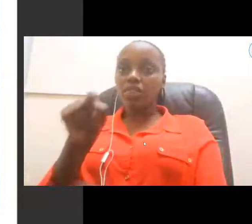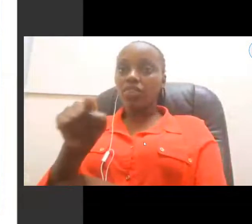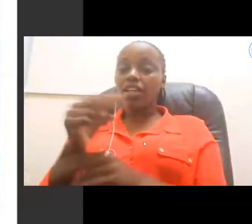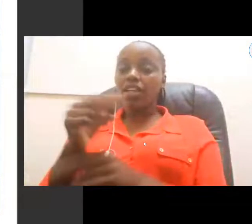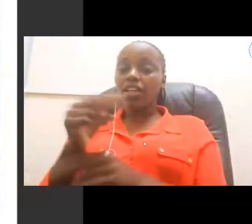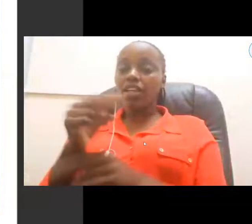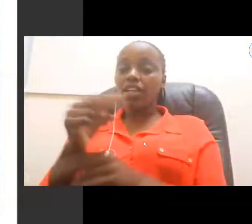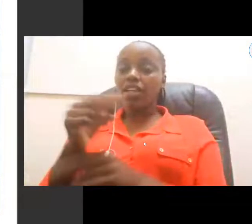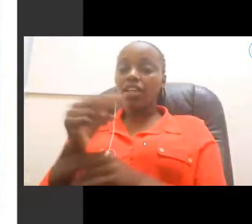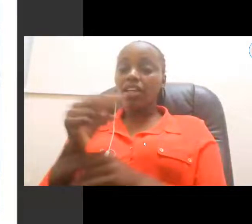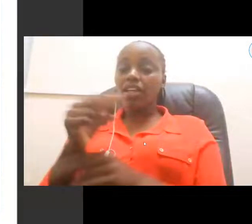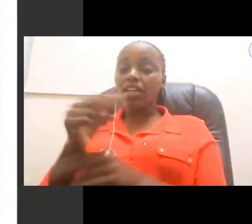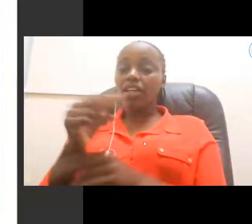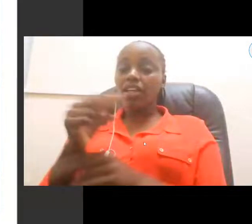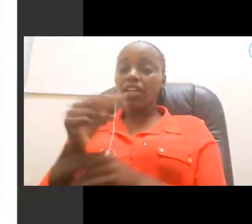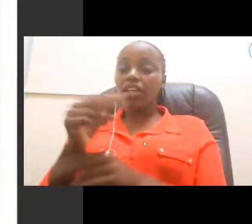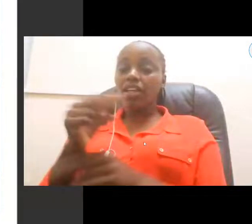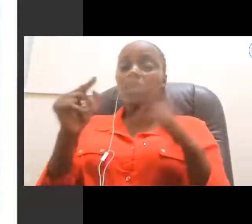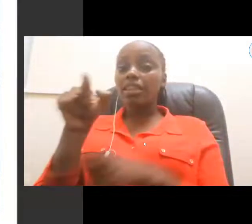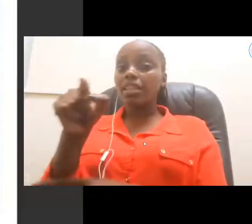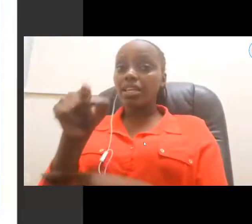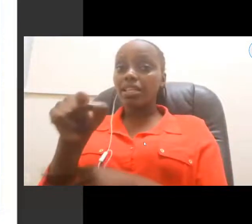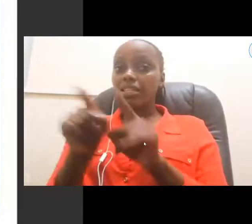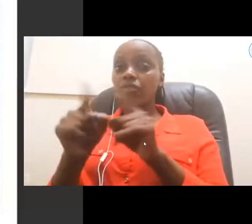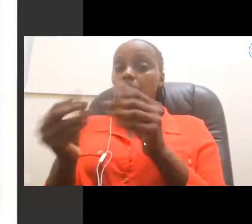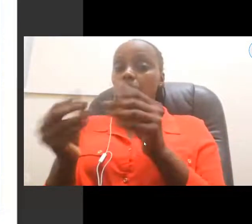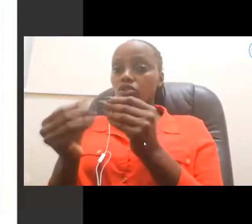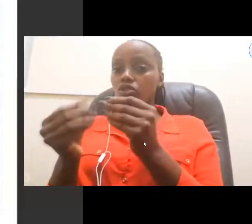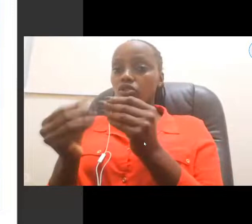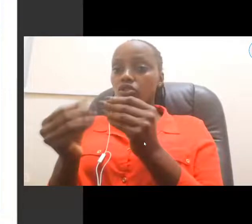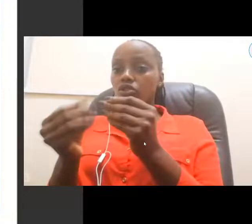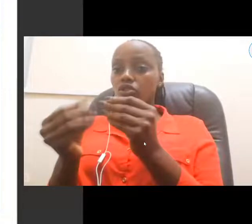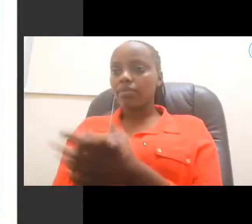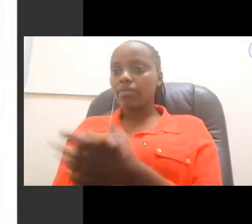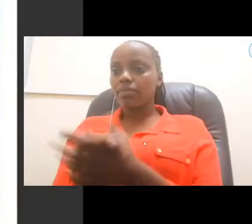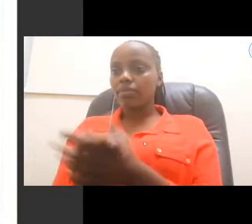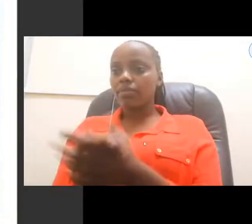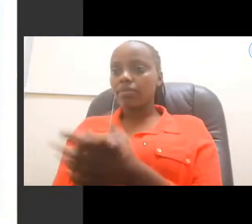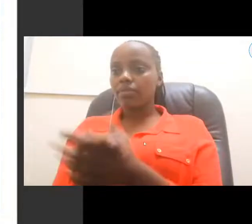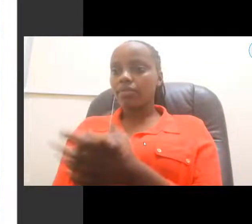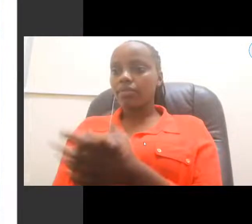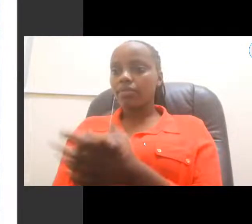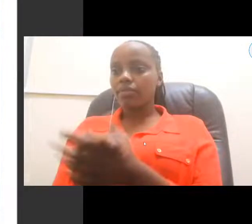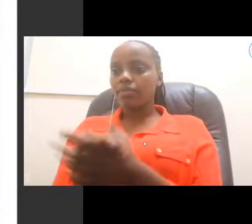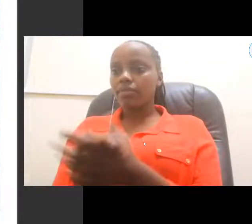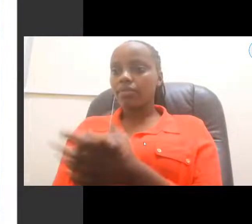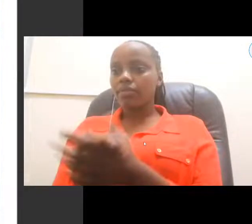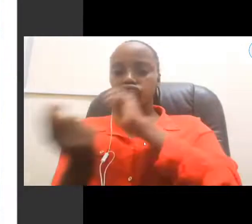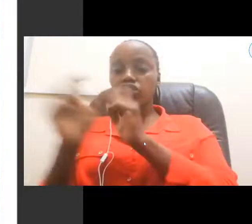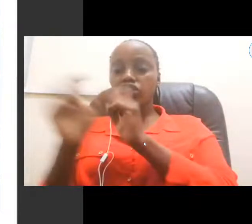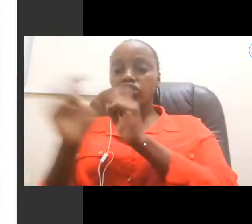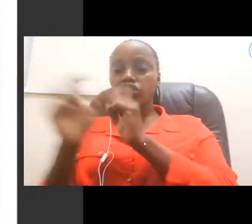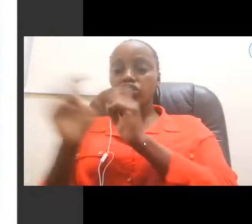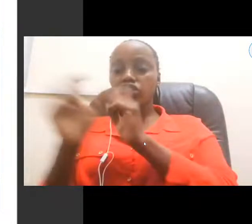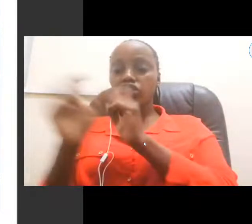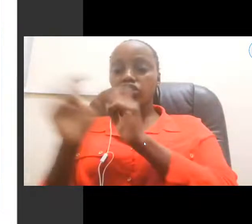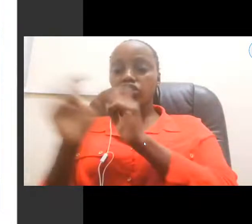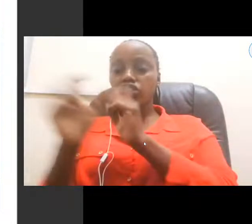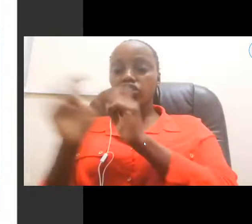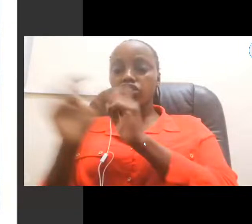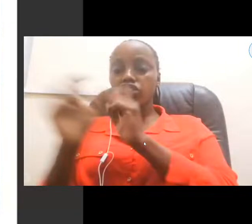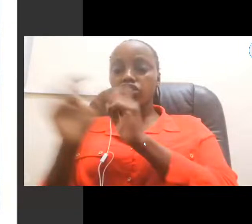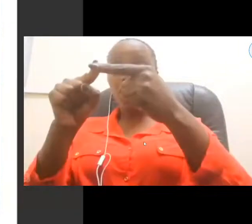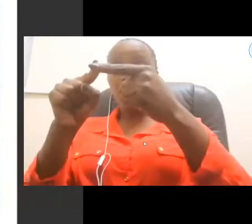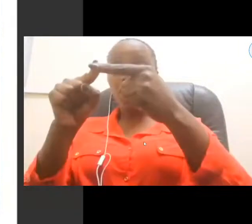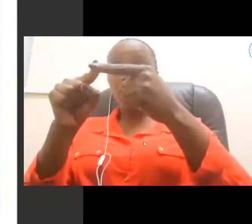you want to see. So this will be addressing then we'll rephrase the strategic goal around that. And then what should be the CSO